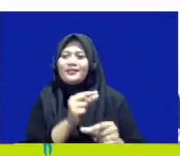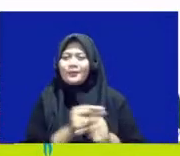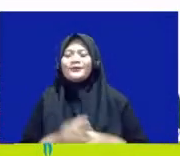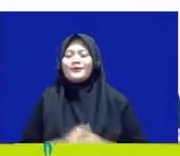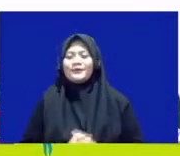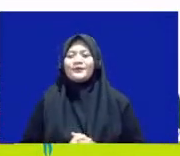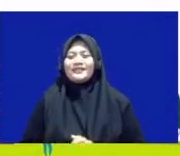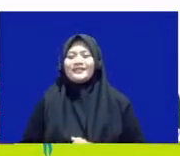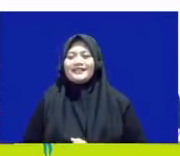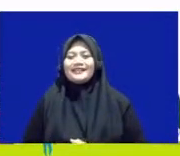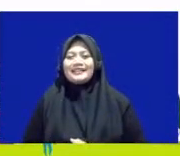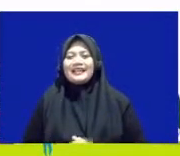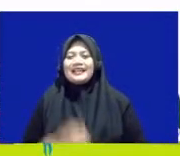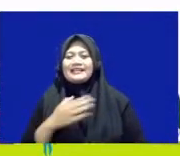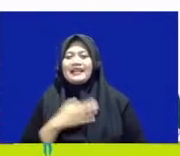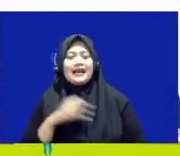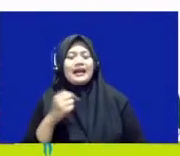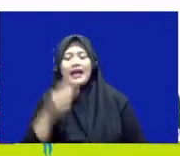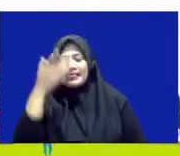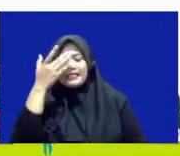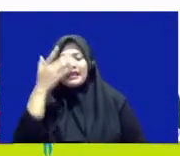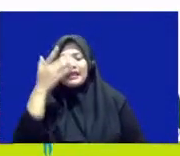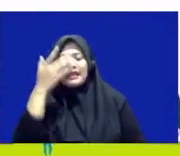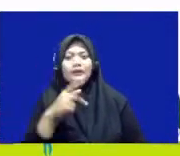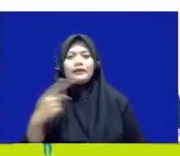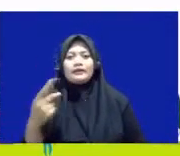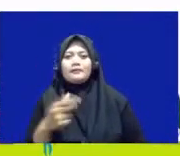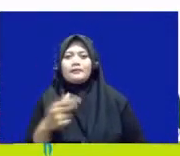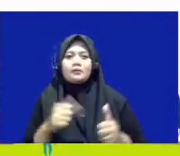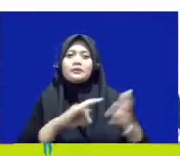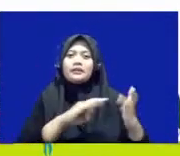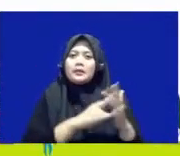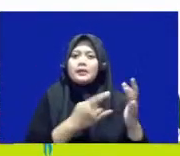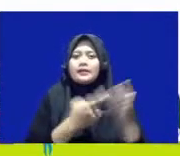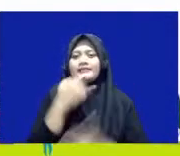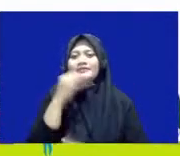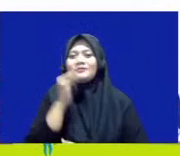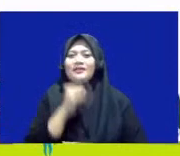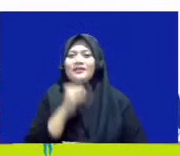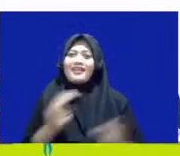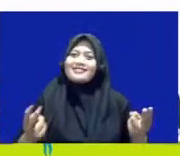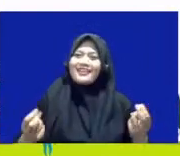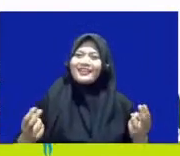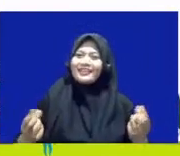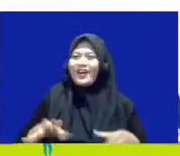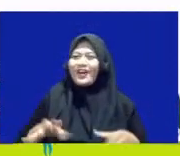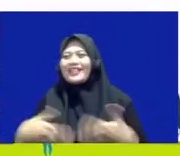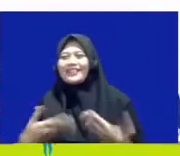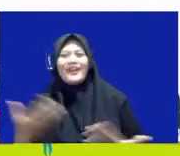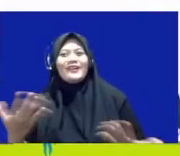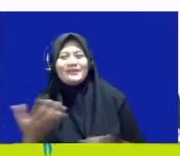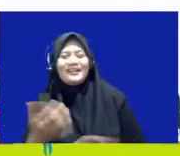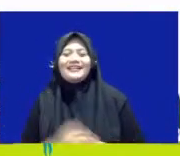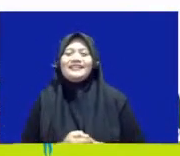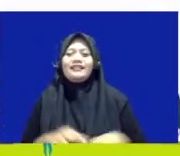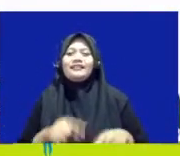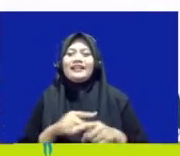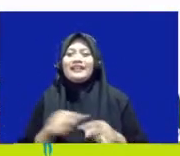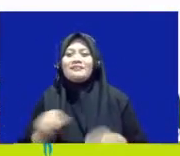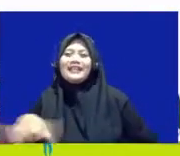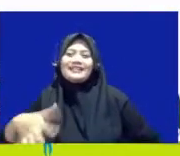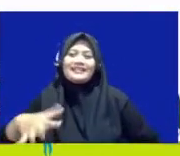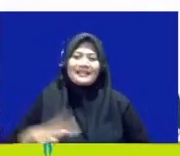movies or all those things, but if just a simple WhatsApp group and somebody who can help to facilitate